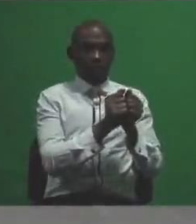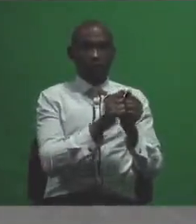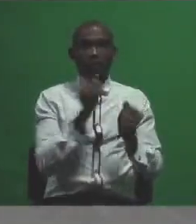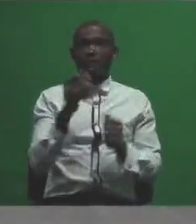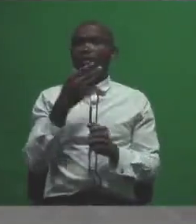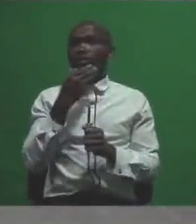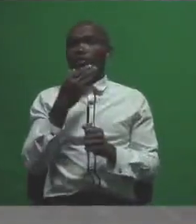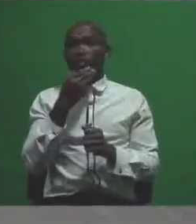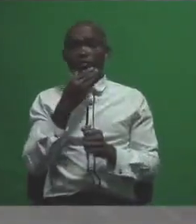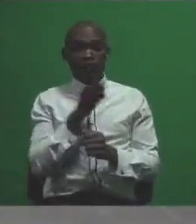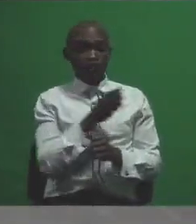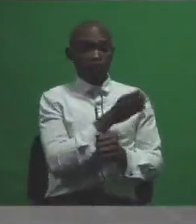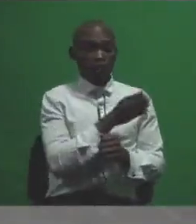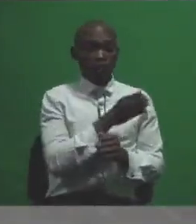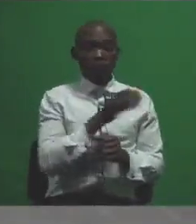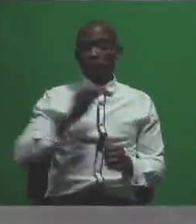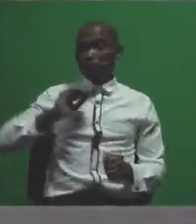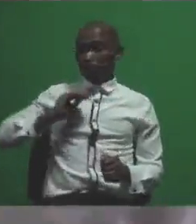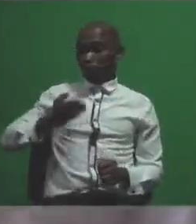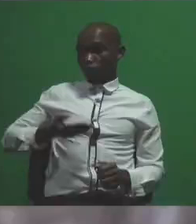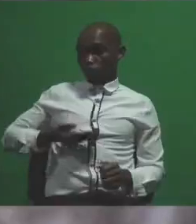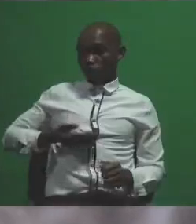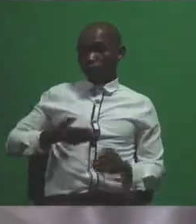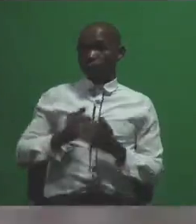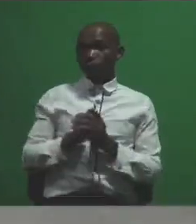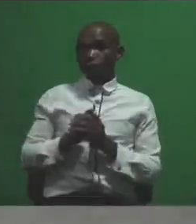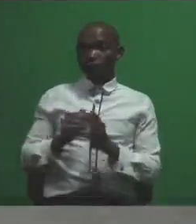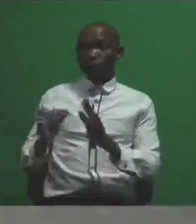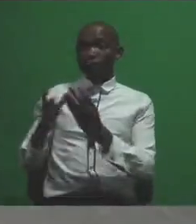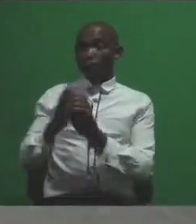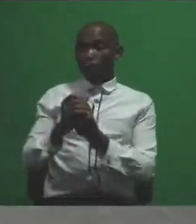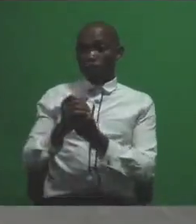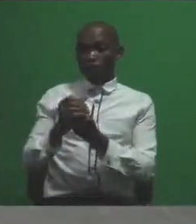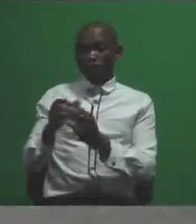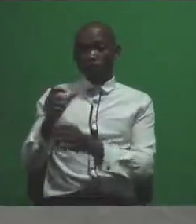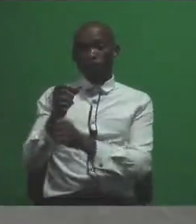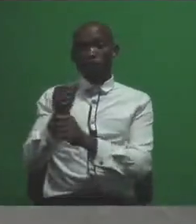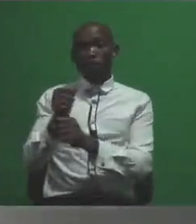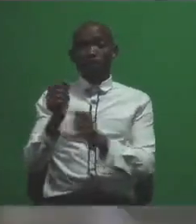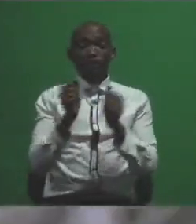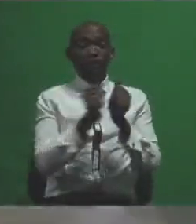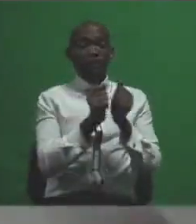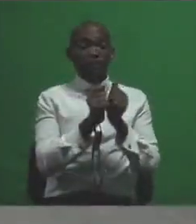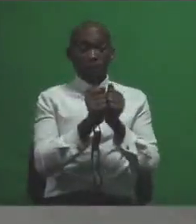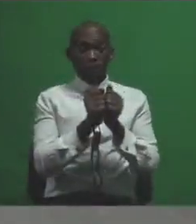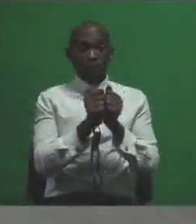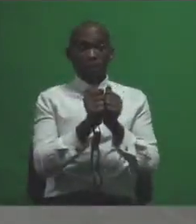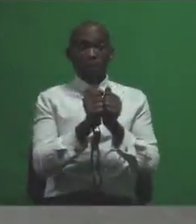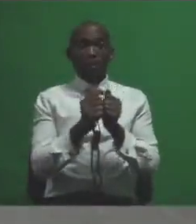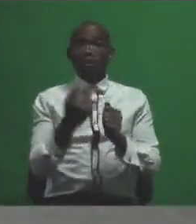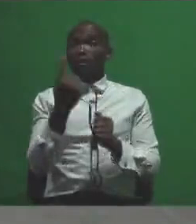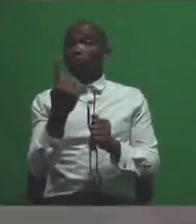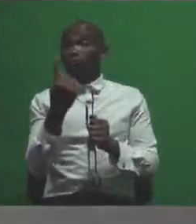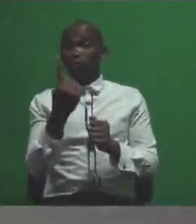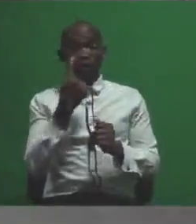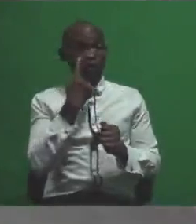That is a boy, and she is a girl. They both hold something. Someone look like writing